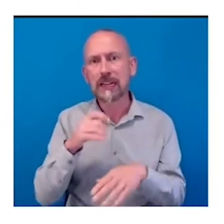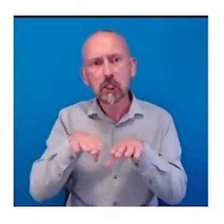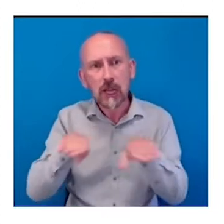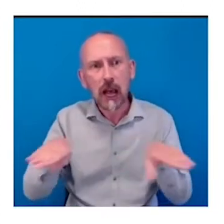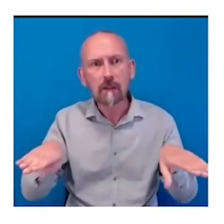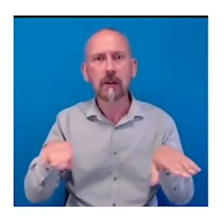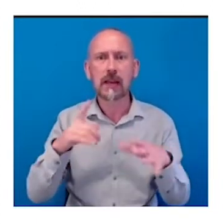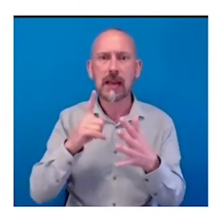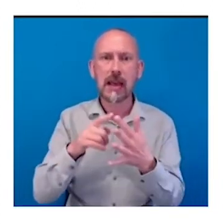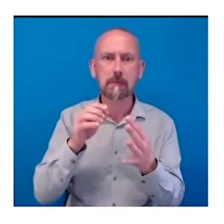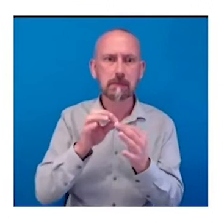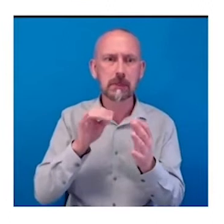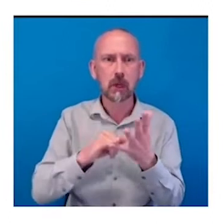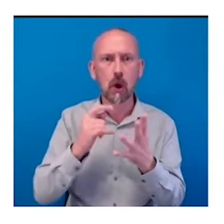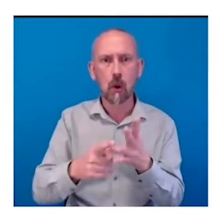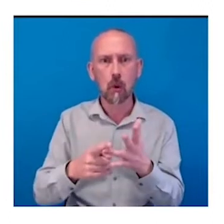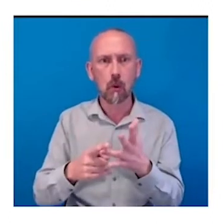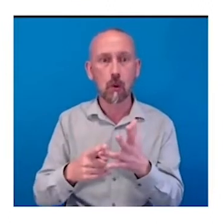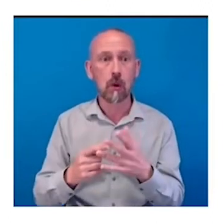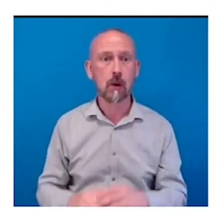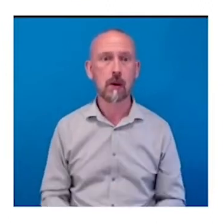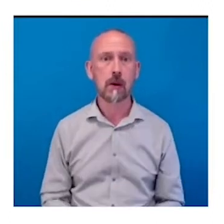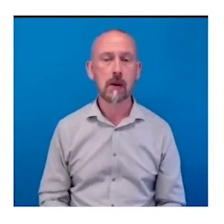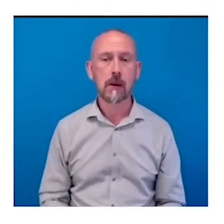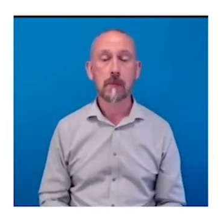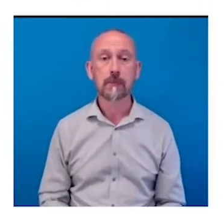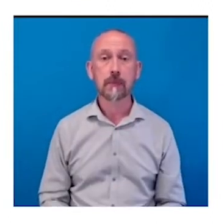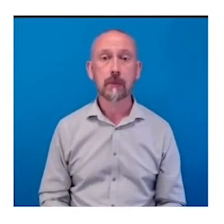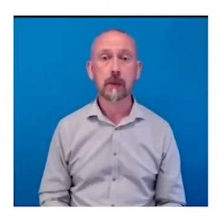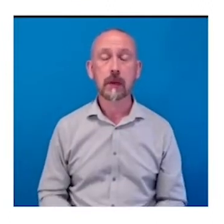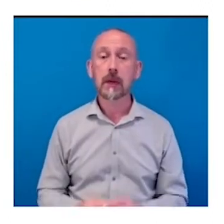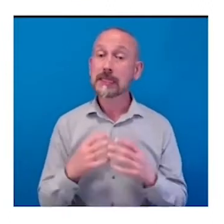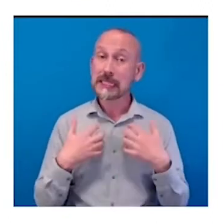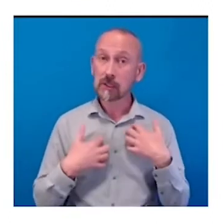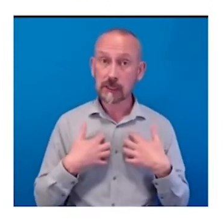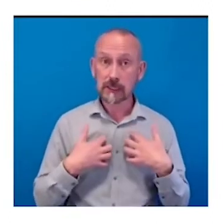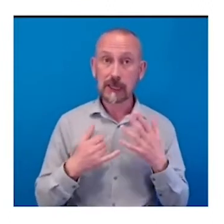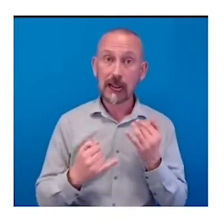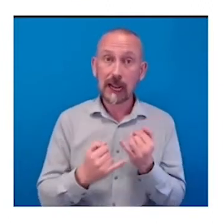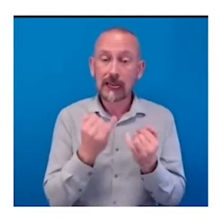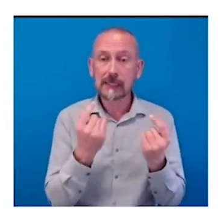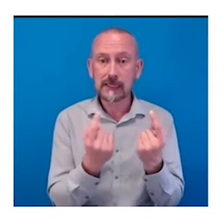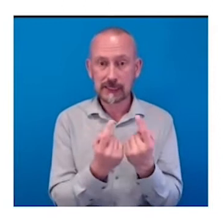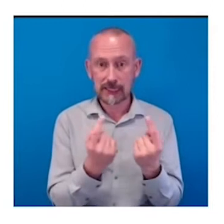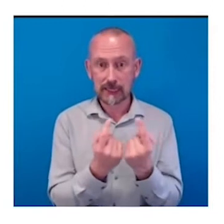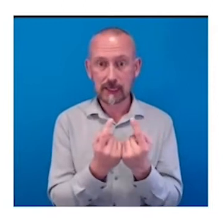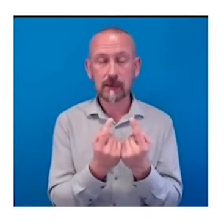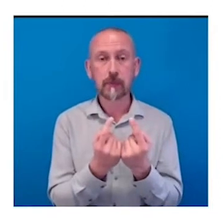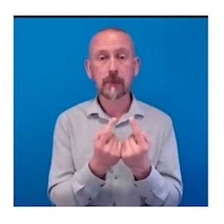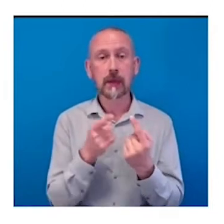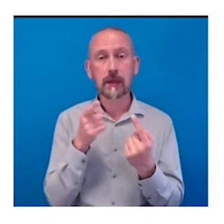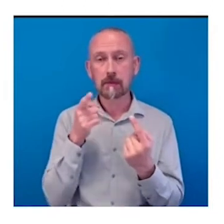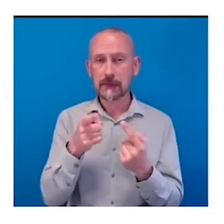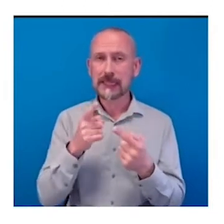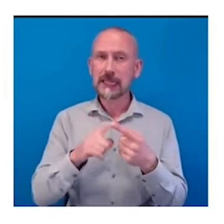EBSCO. And lastly, interesting that these ebooks are also making their way to the specialist distributors for